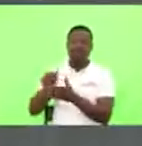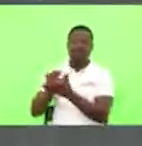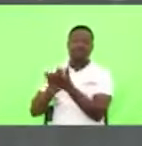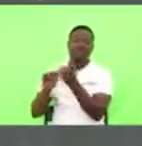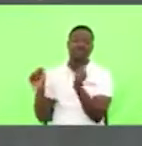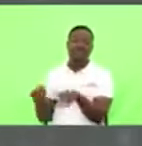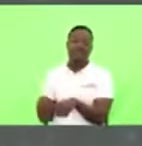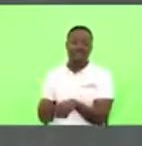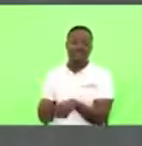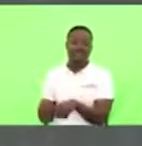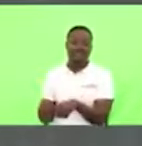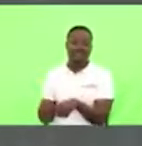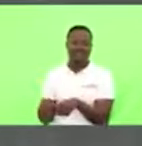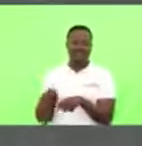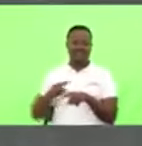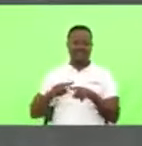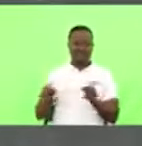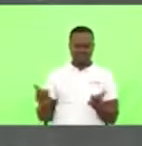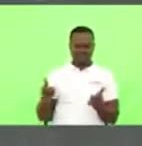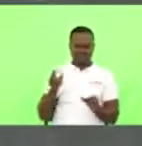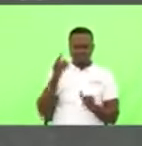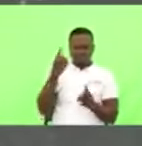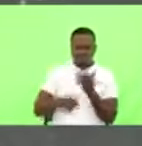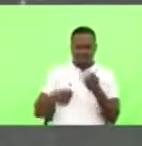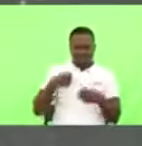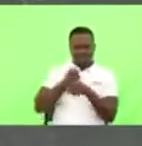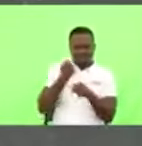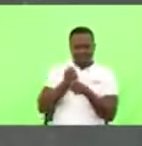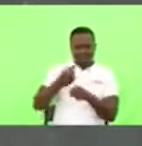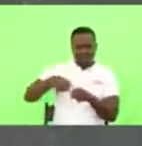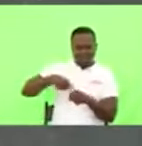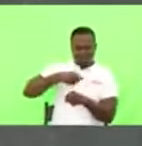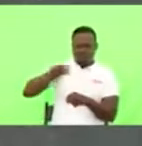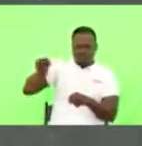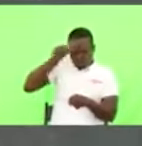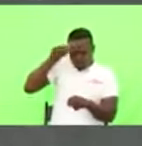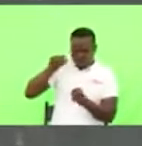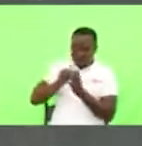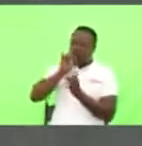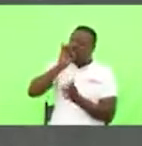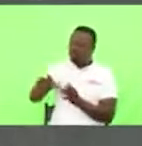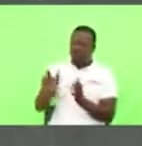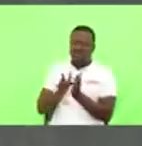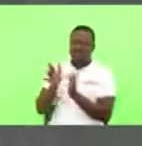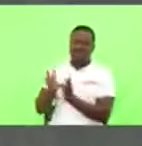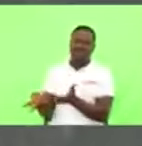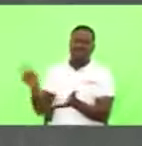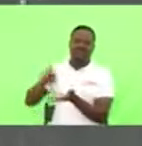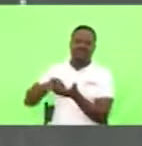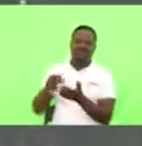be our hold on the fact that Christ was raised from the dead?